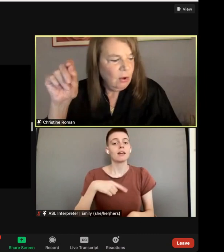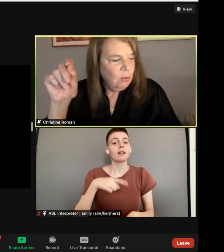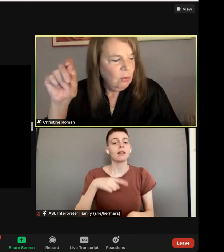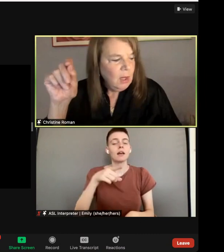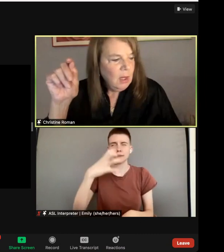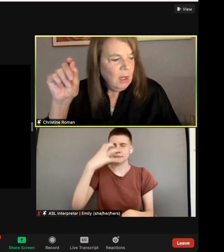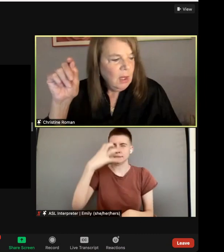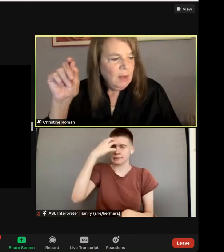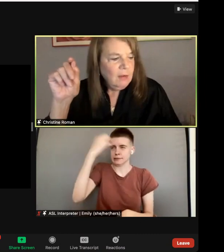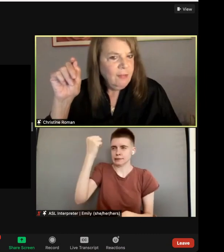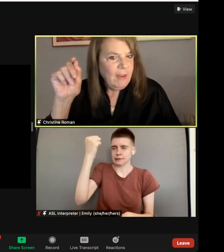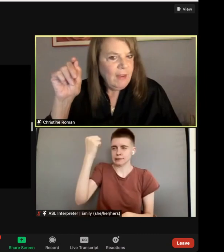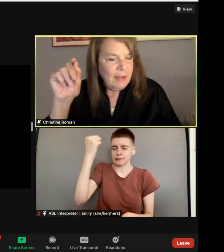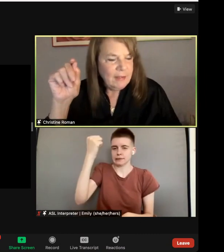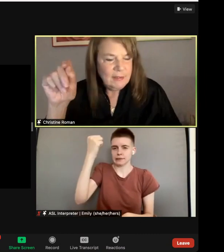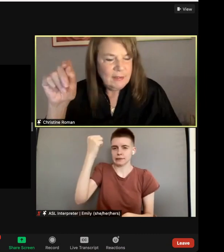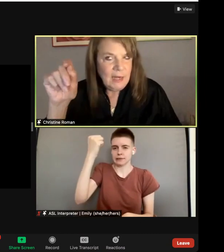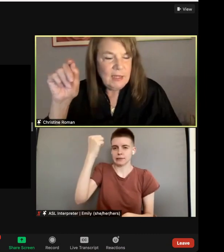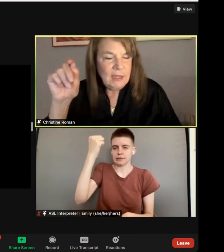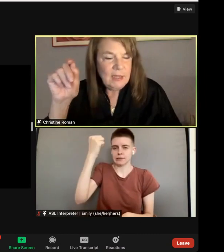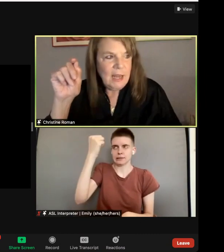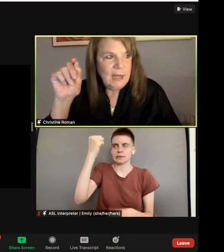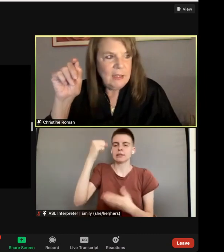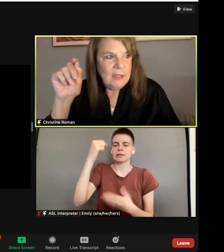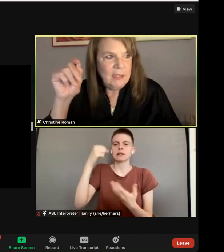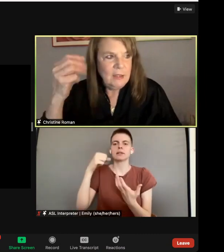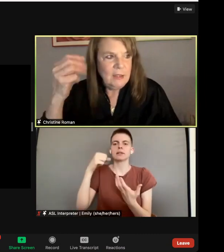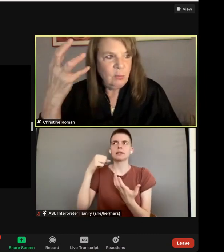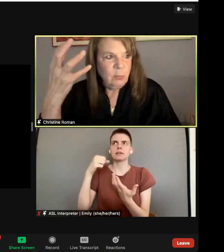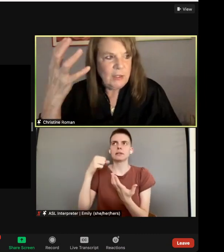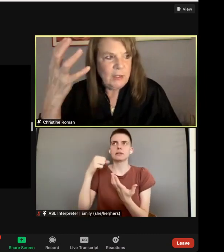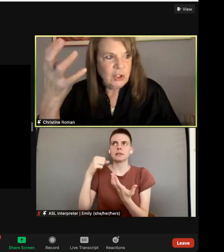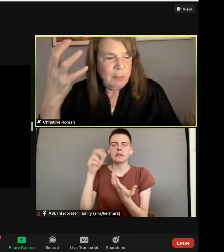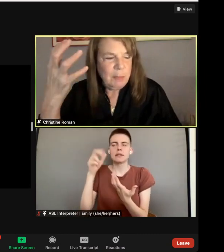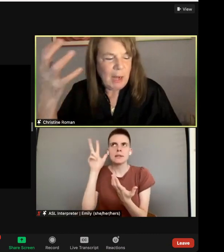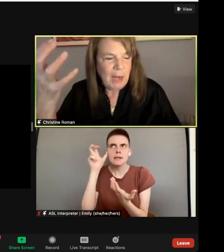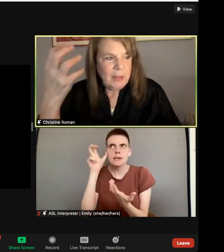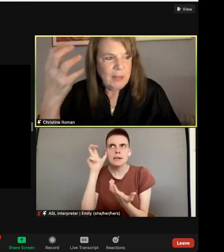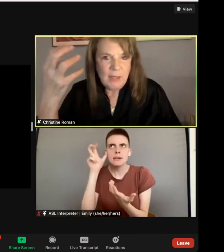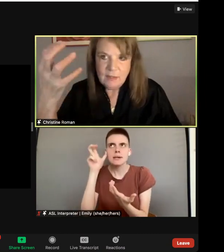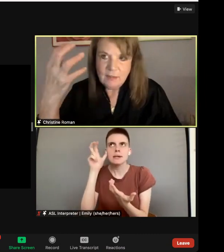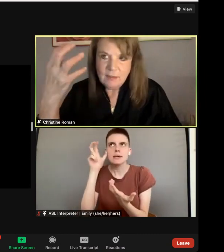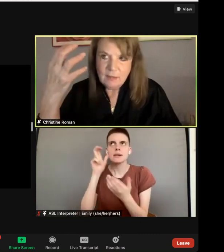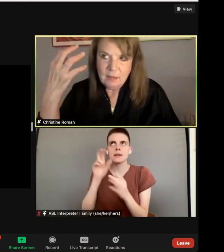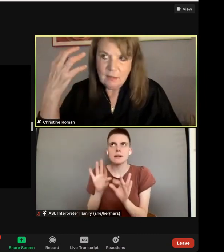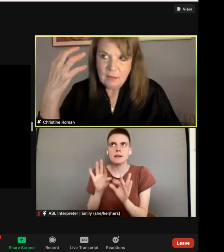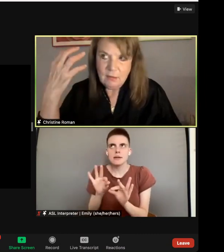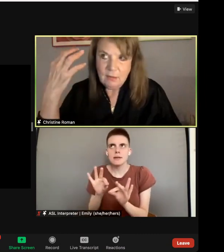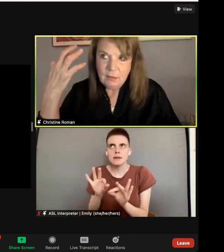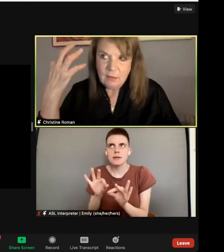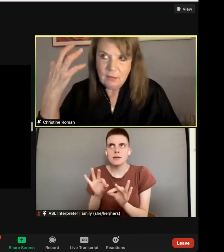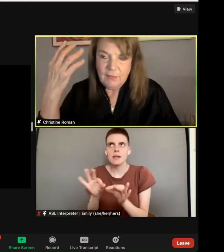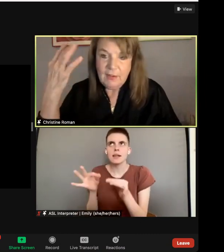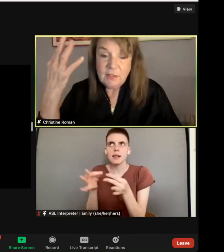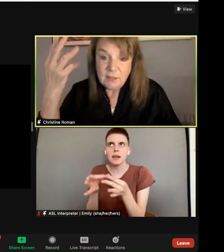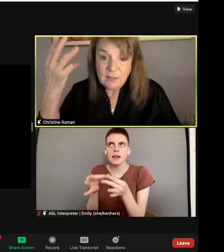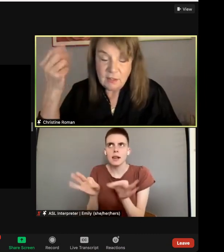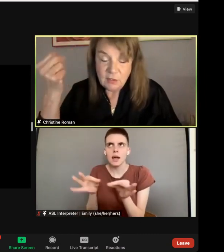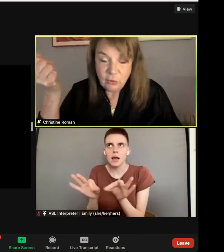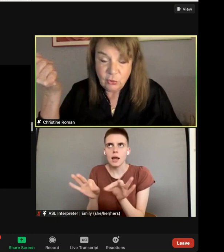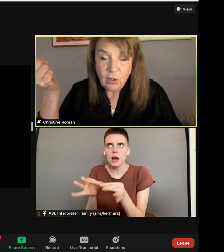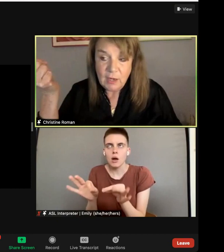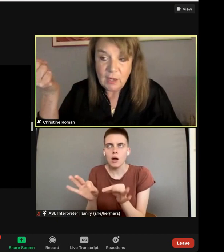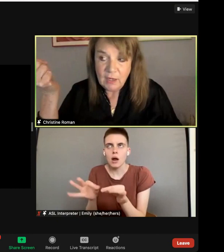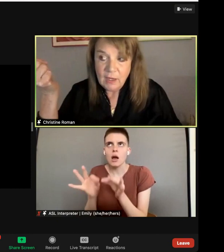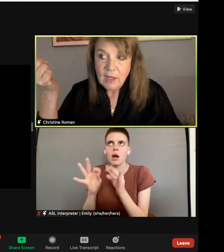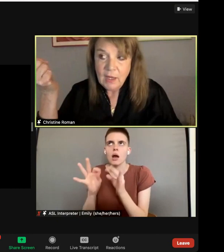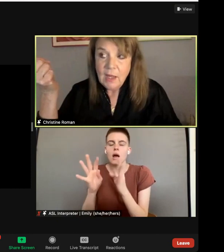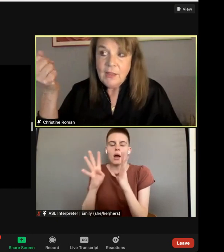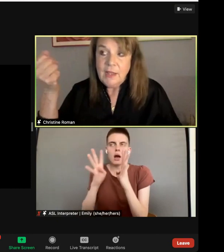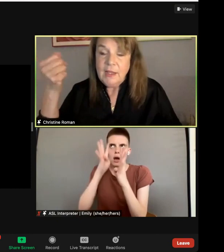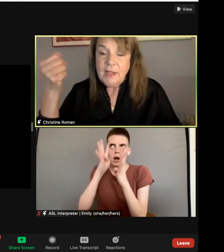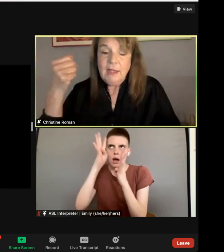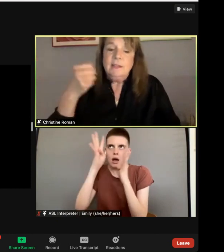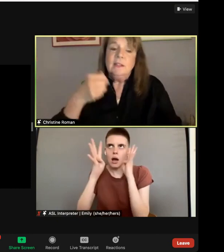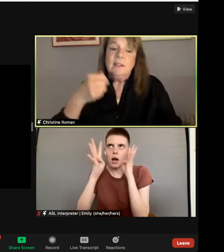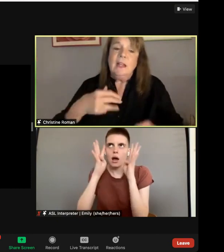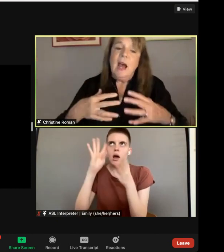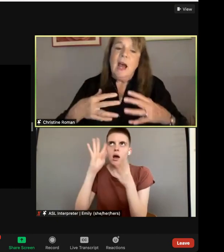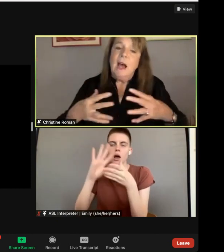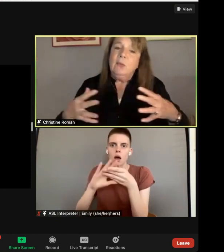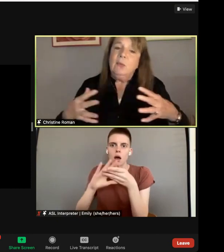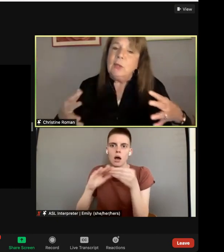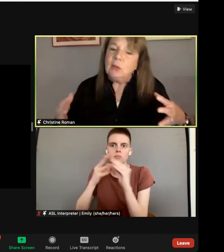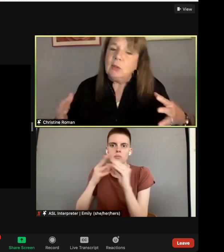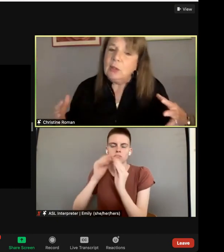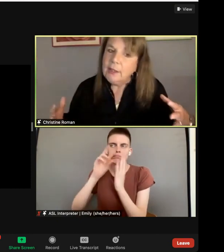becomes so fascinated and enriched by this fantasy story that he